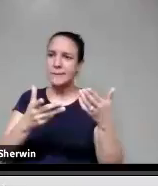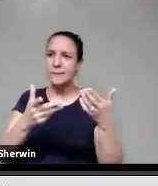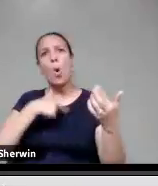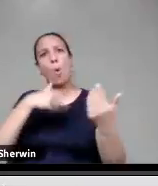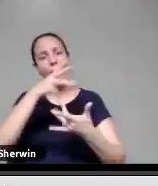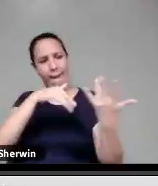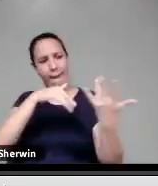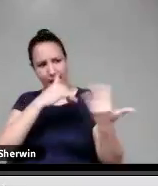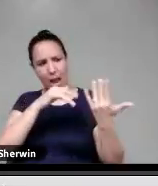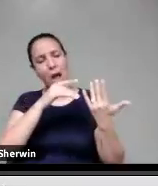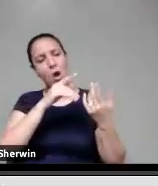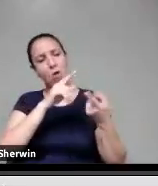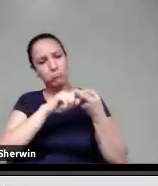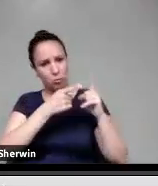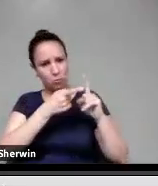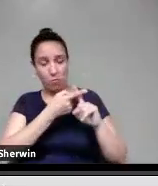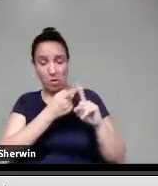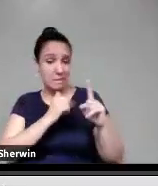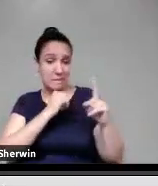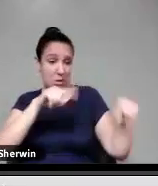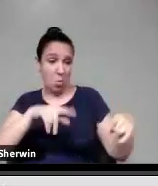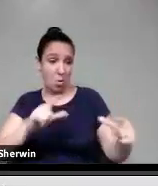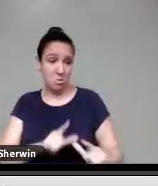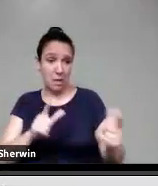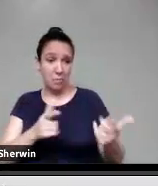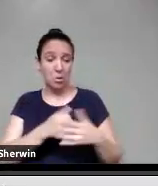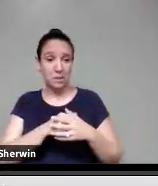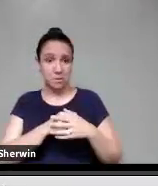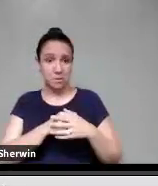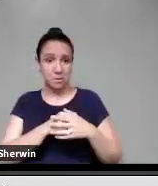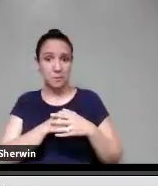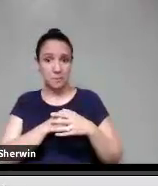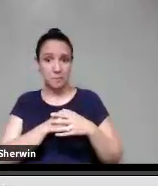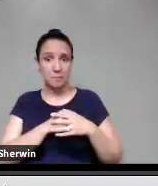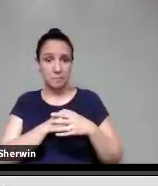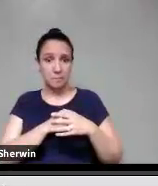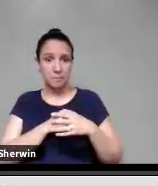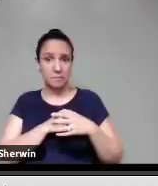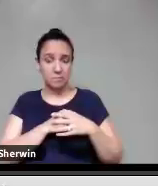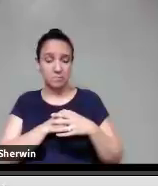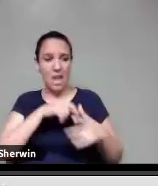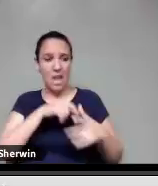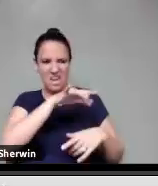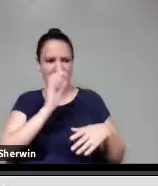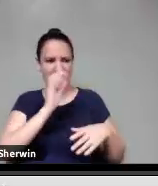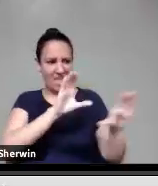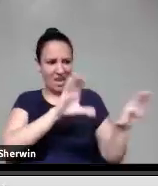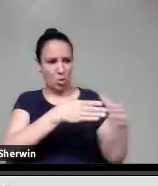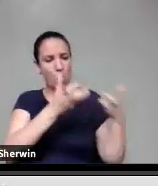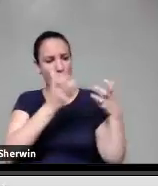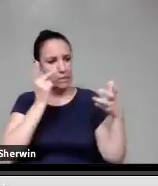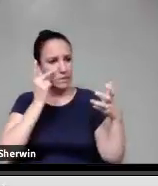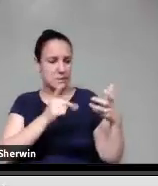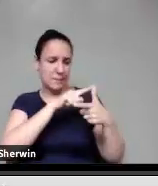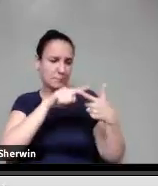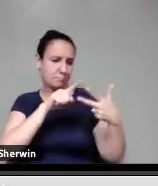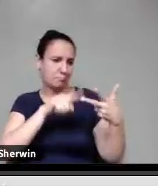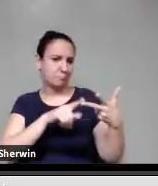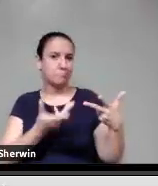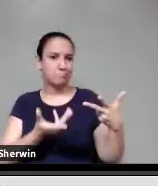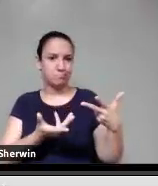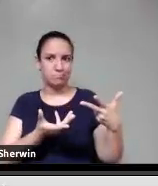group of friends that never come into the library. They would like to see XYZ. So now you've